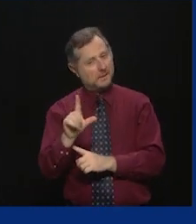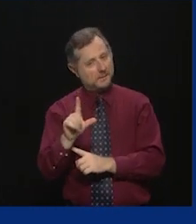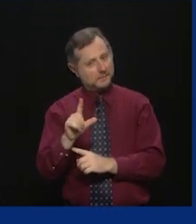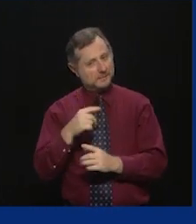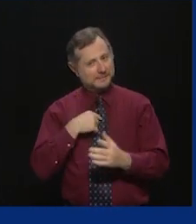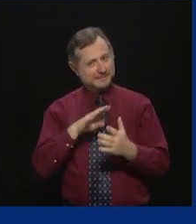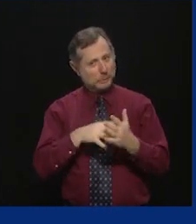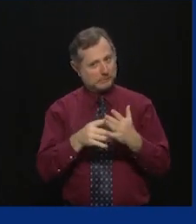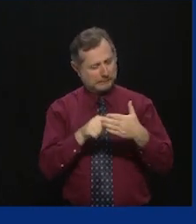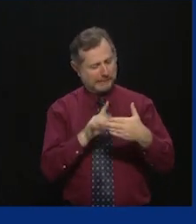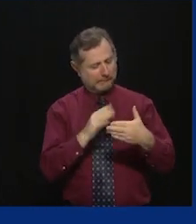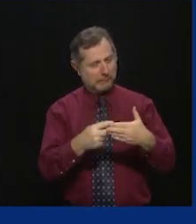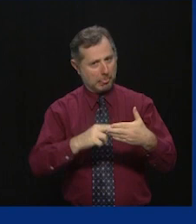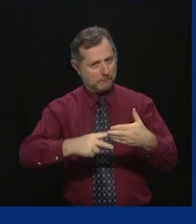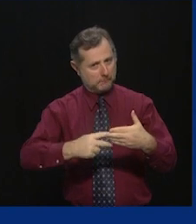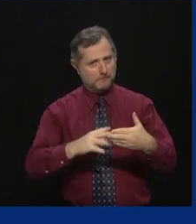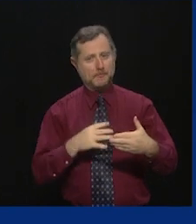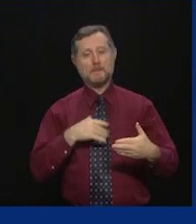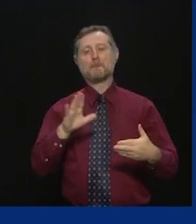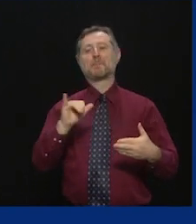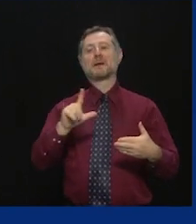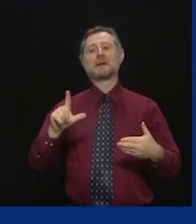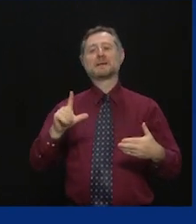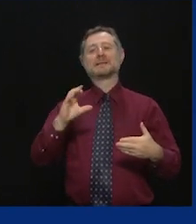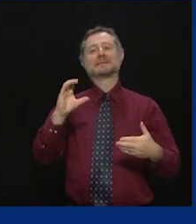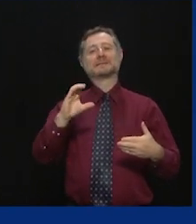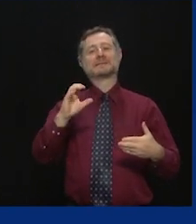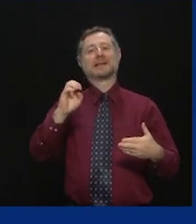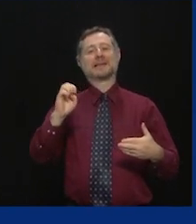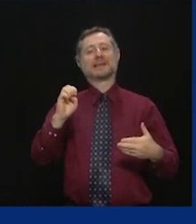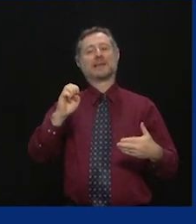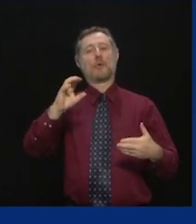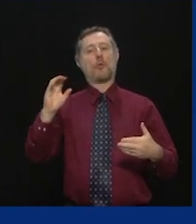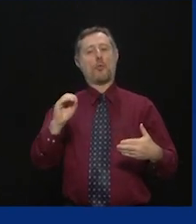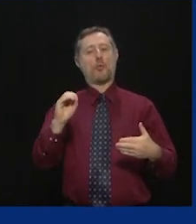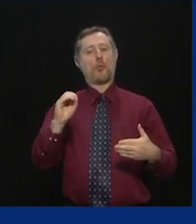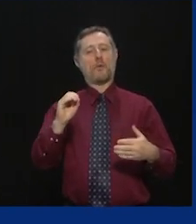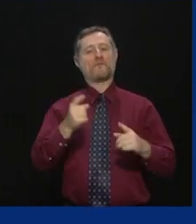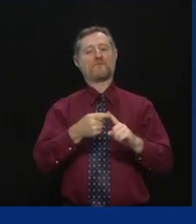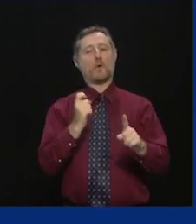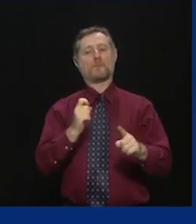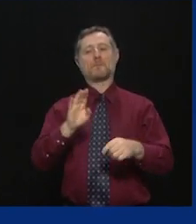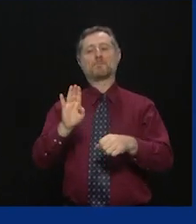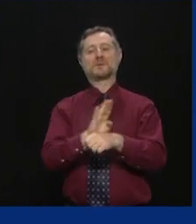Bill Newlands, our CEO from Constellation, is going to tell us more about the project. Thank you, Bill.